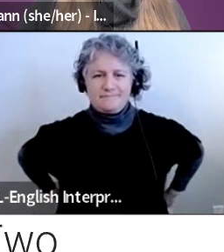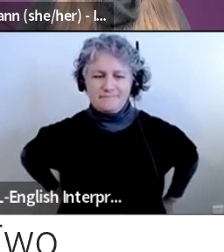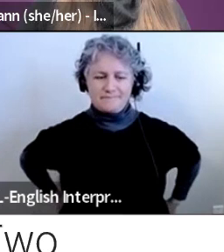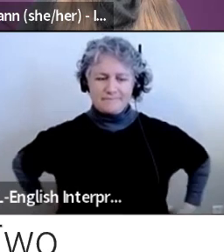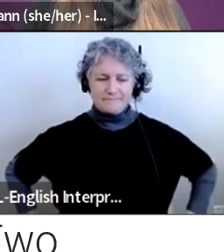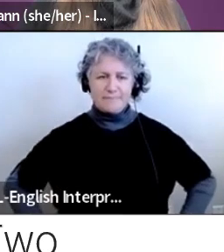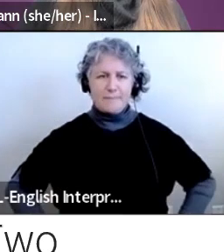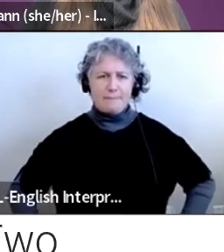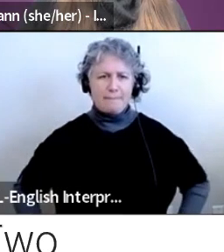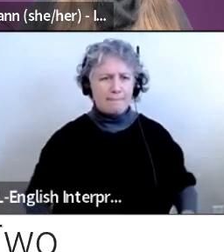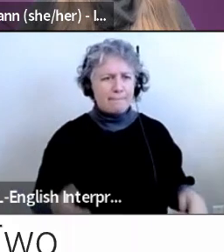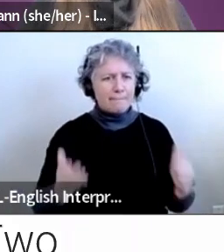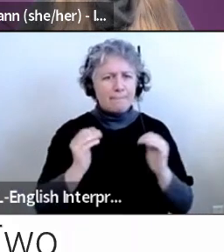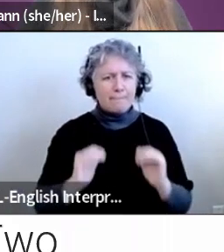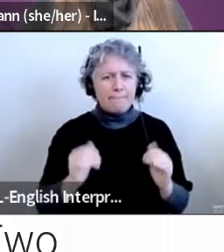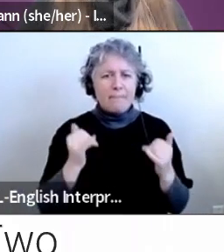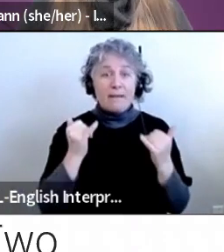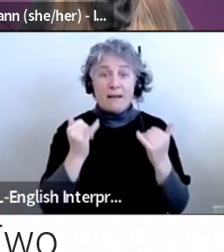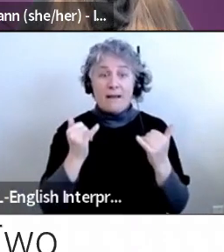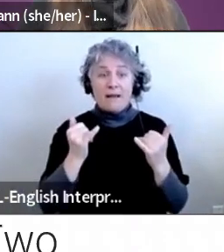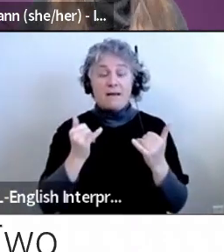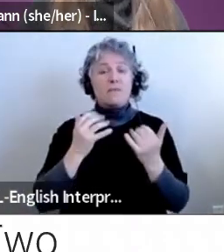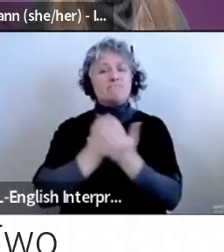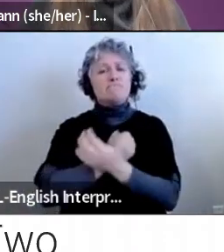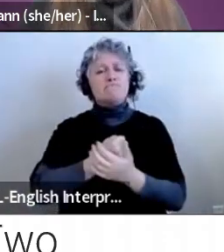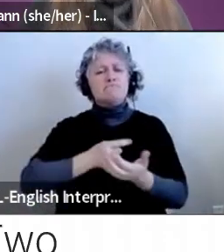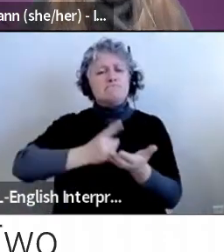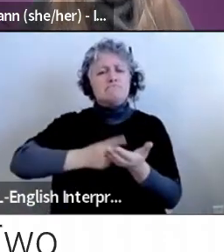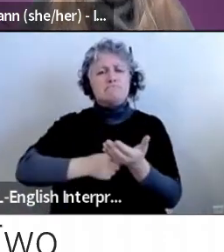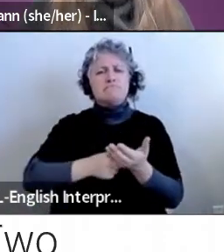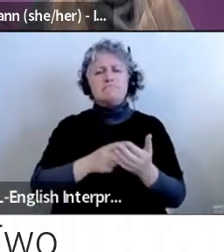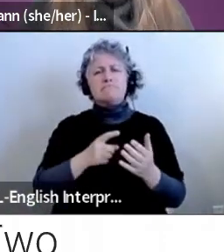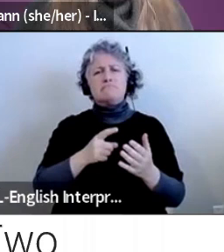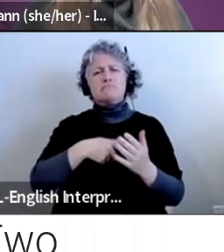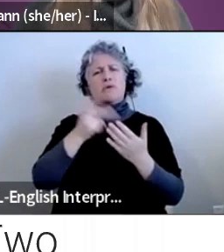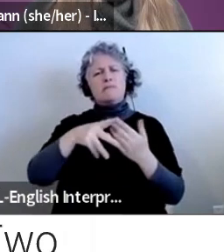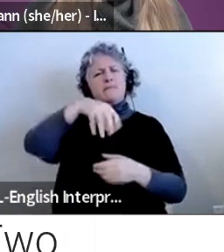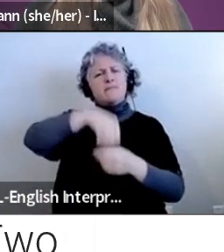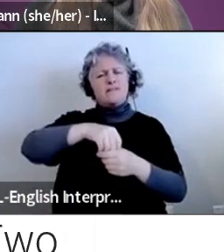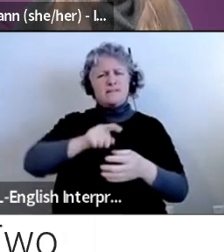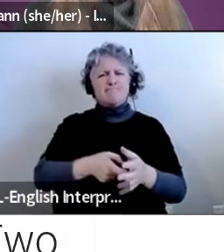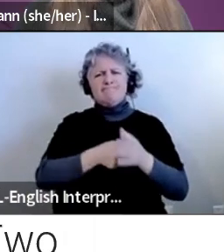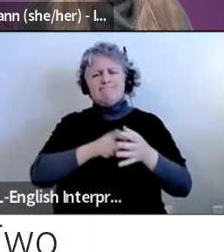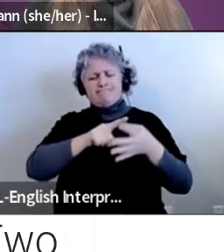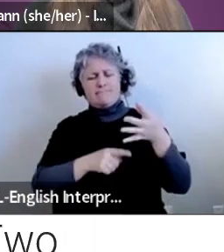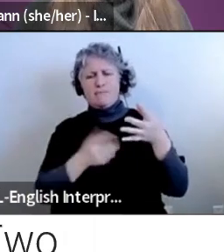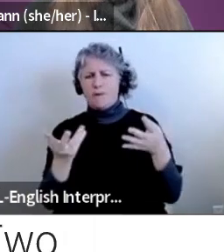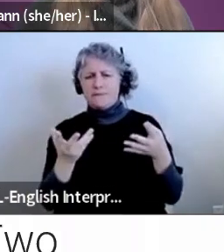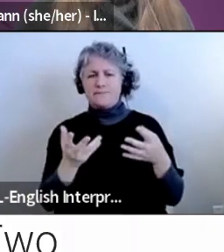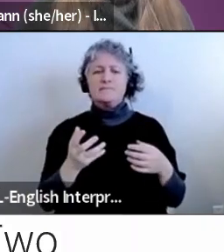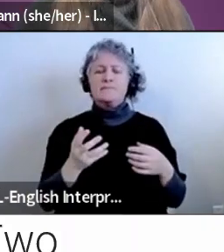Now I'm going to talk about the core program components. So we will be